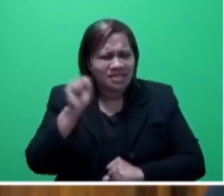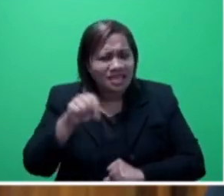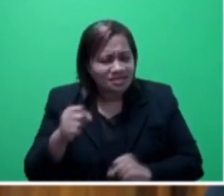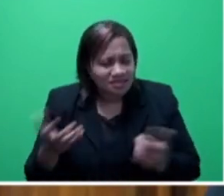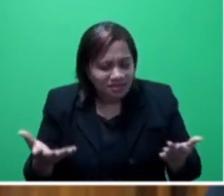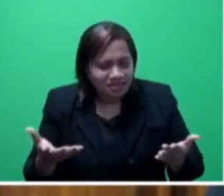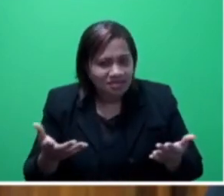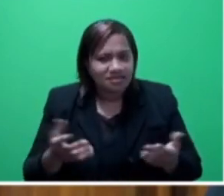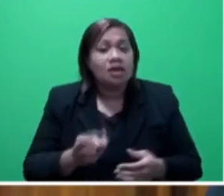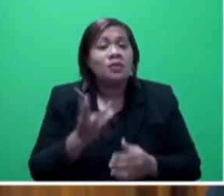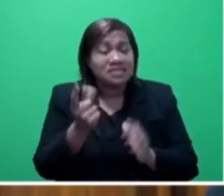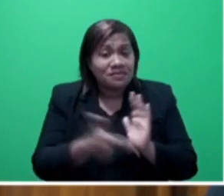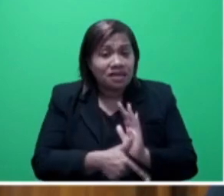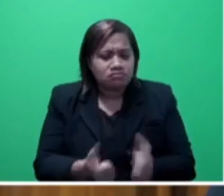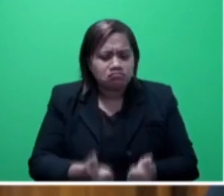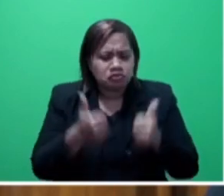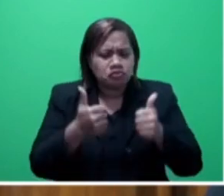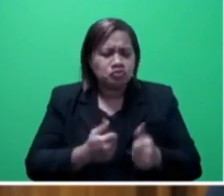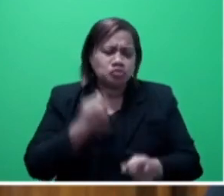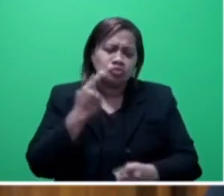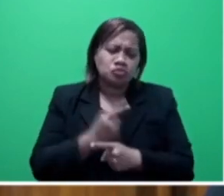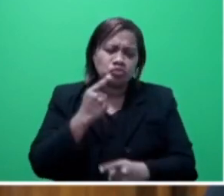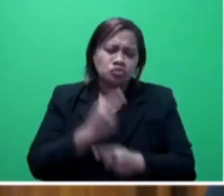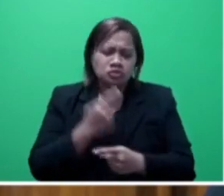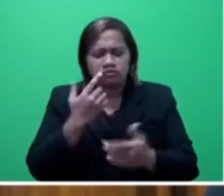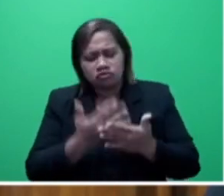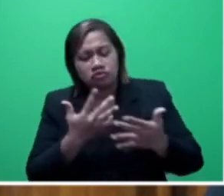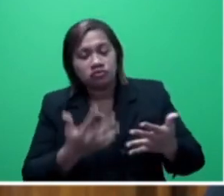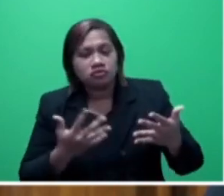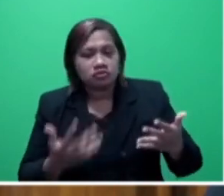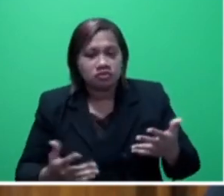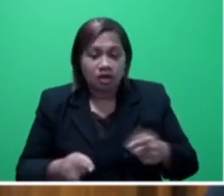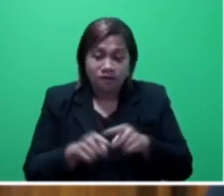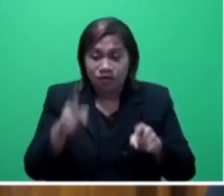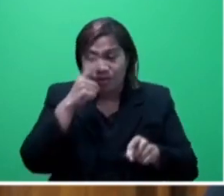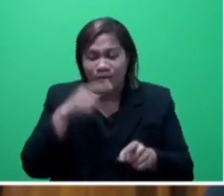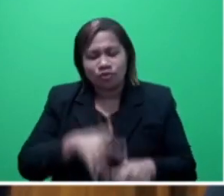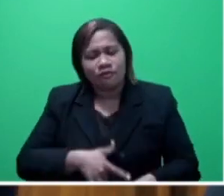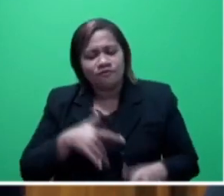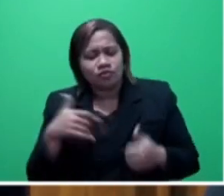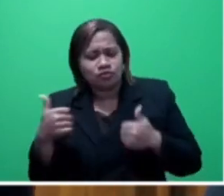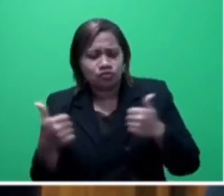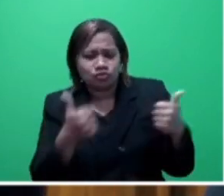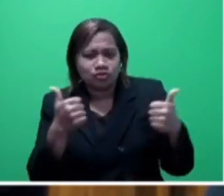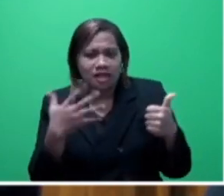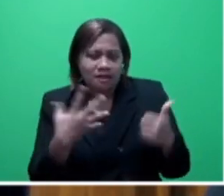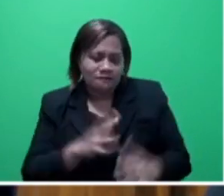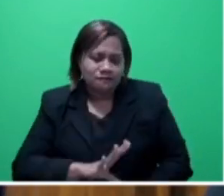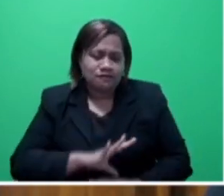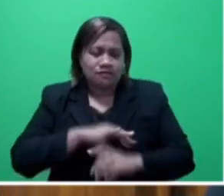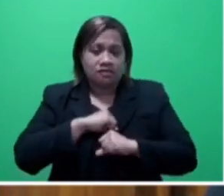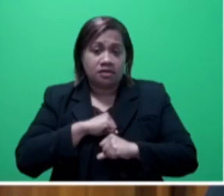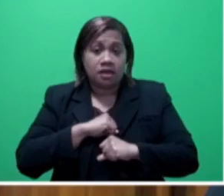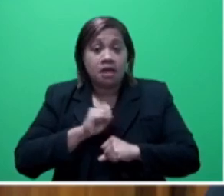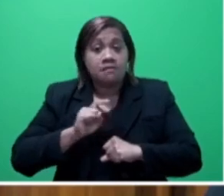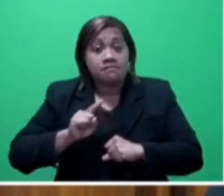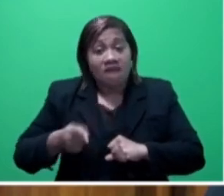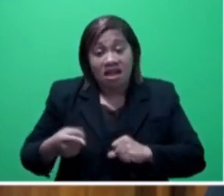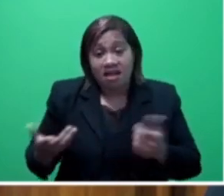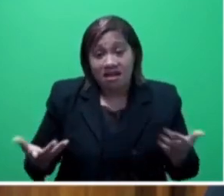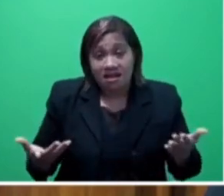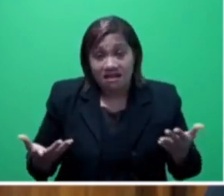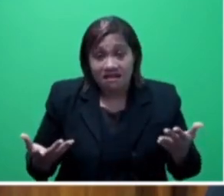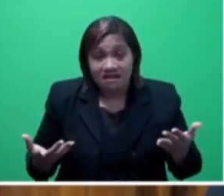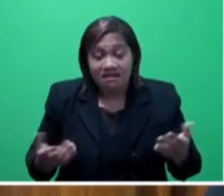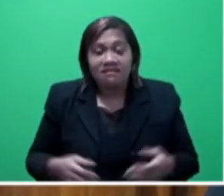sometimes it's good to talk in those terms, make people feel good, create some confidence. But at the end of the day, the bottom